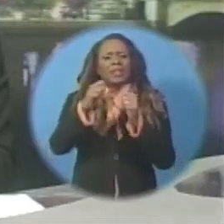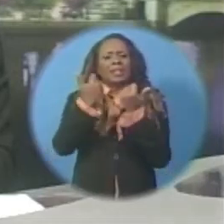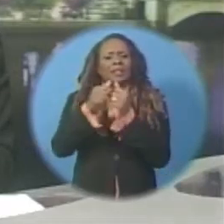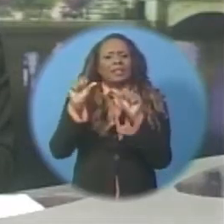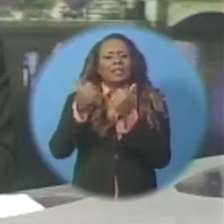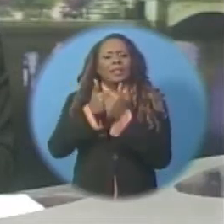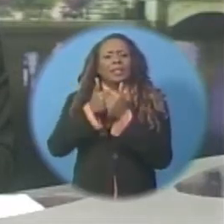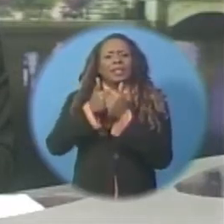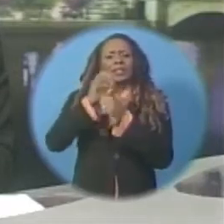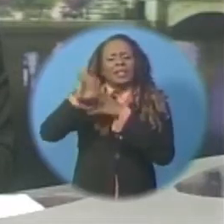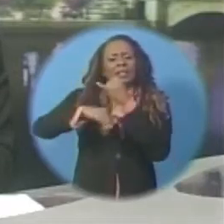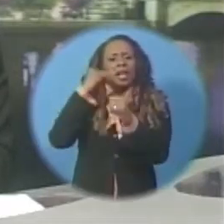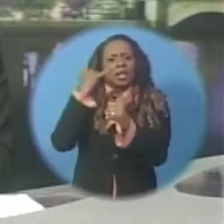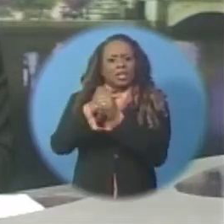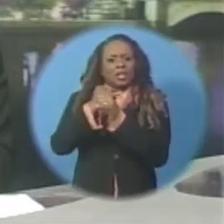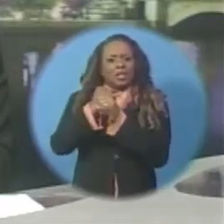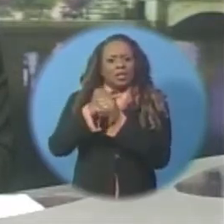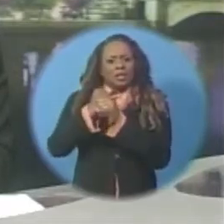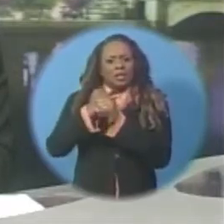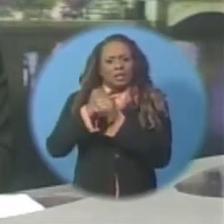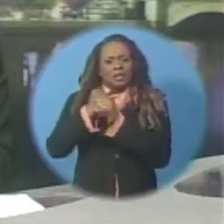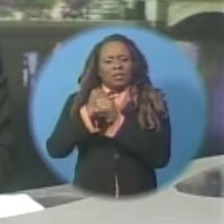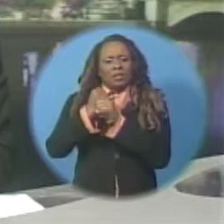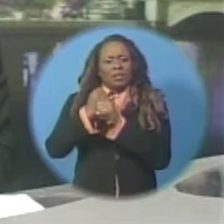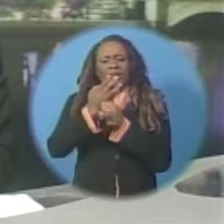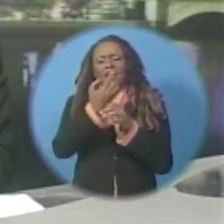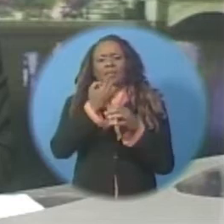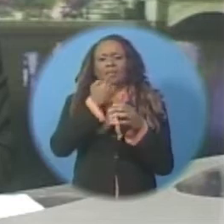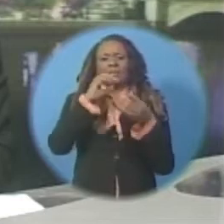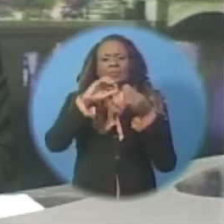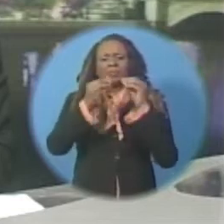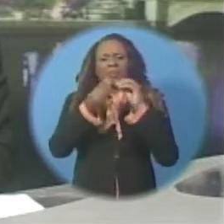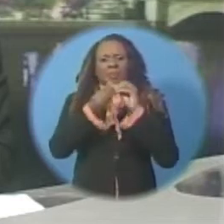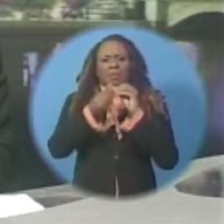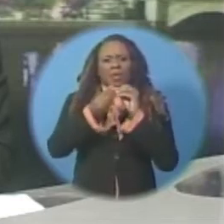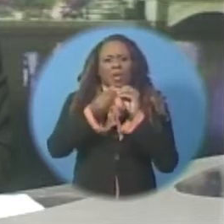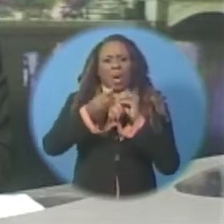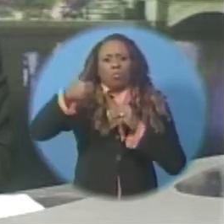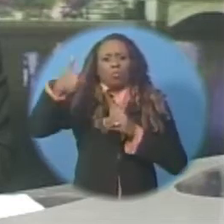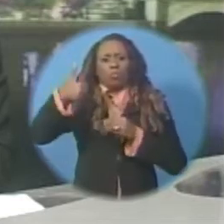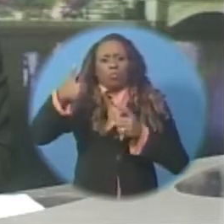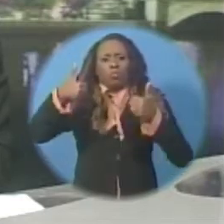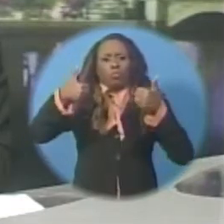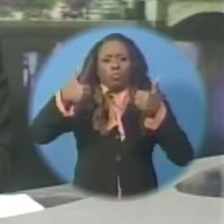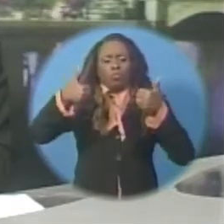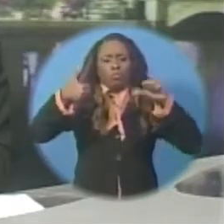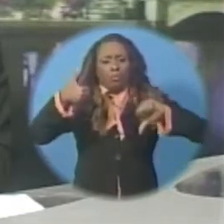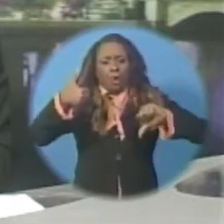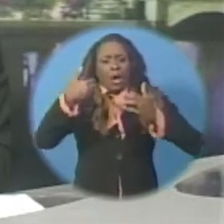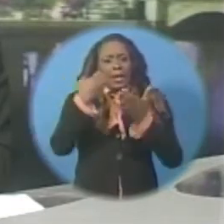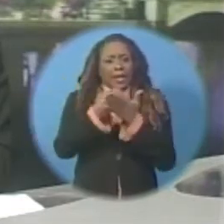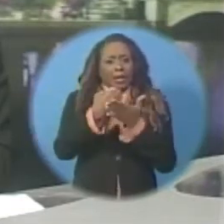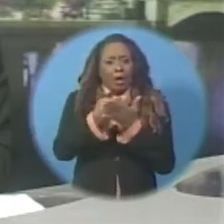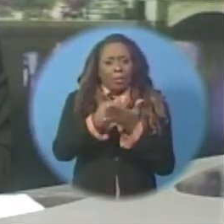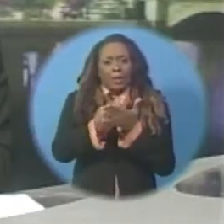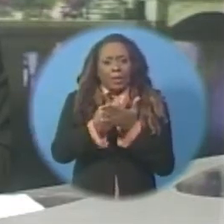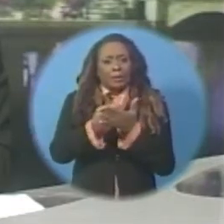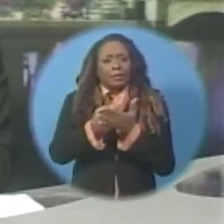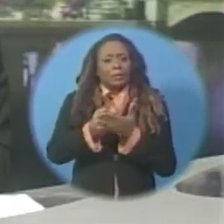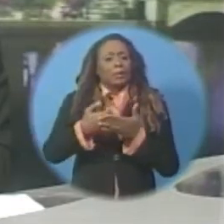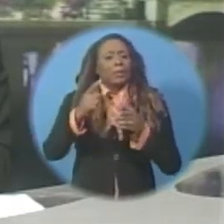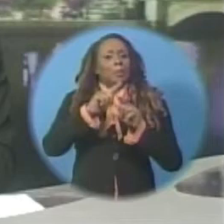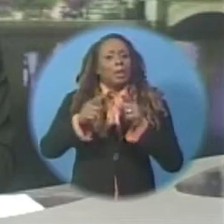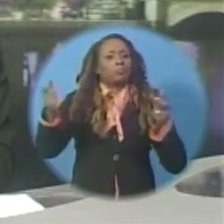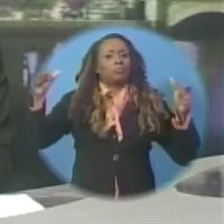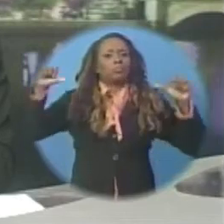agency. Mr. Innes was responding to Barbados' most recent downgrade issued by Moody's Investors Service to CAA3